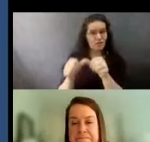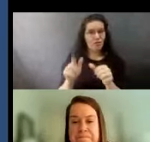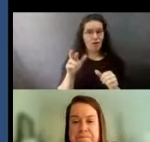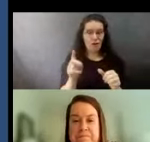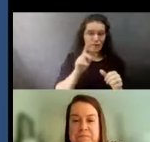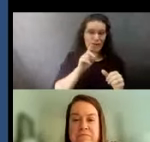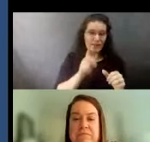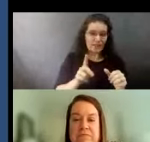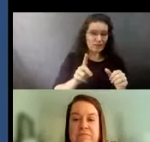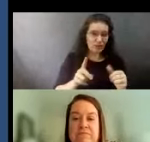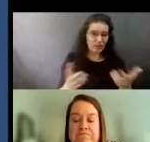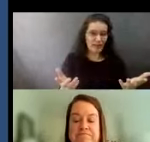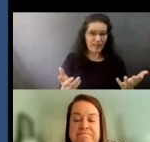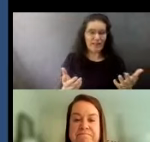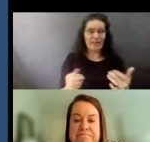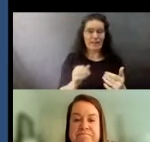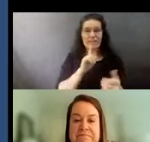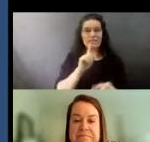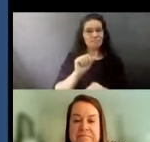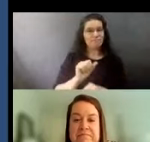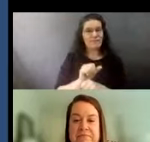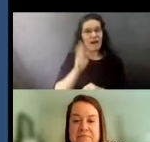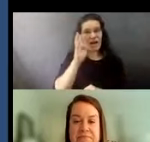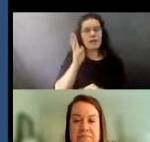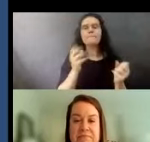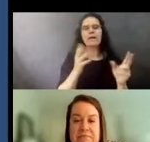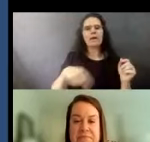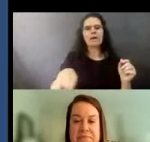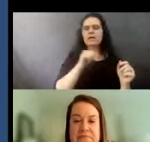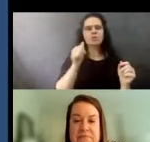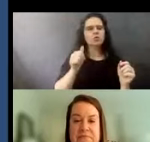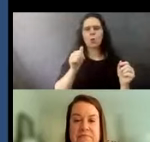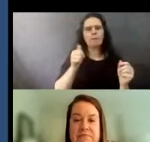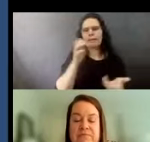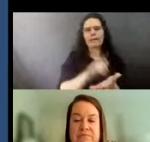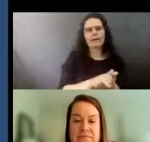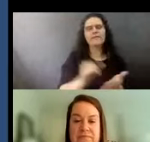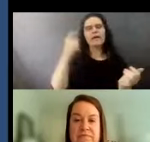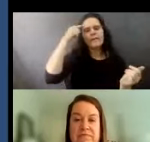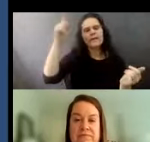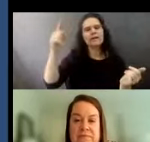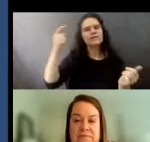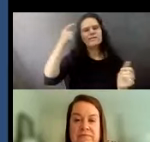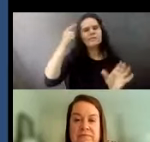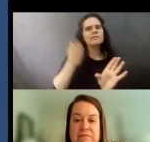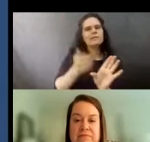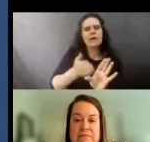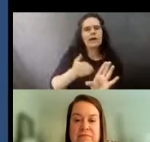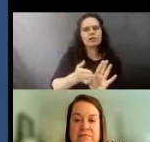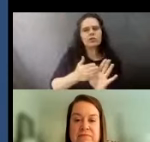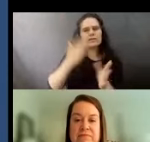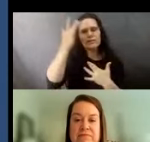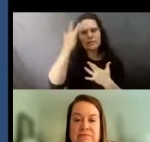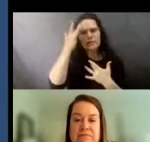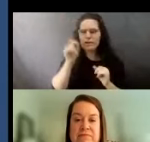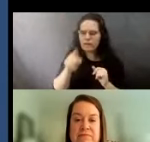quote unquote believe in this, and they actually think this is a psychiatric disease and that people just need to motivate and get